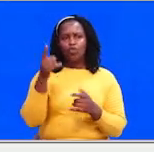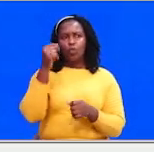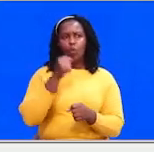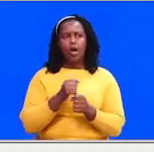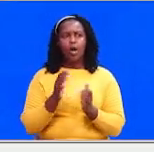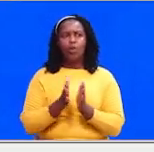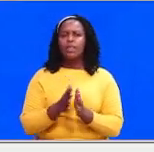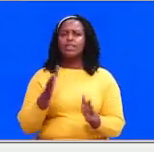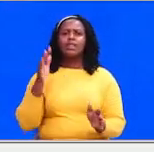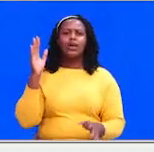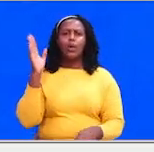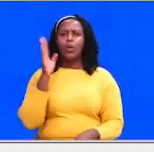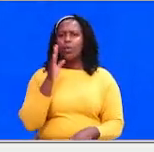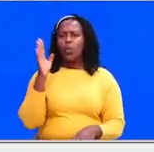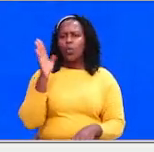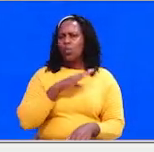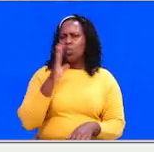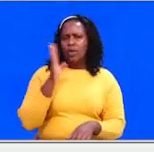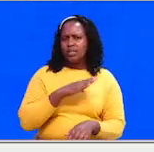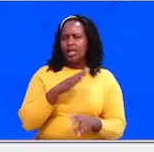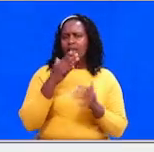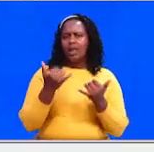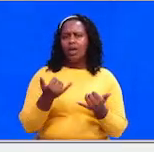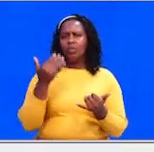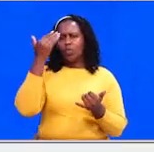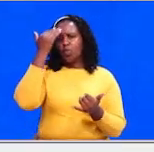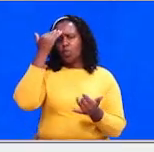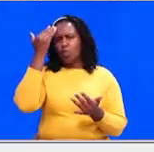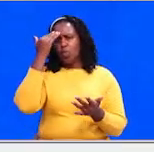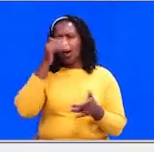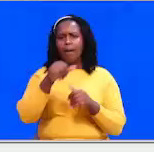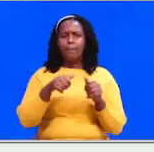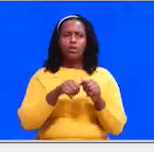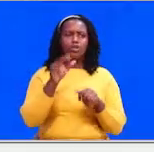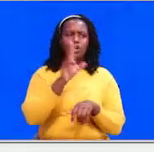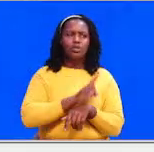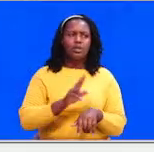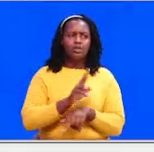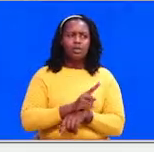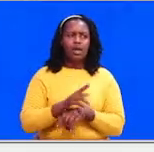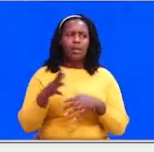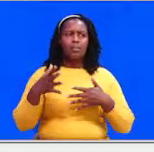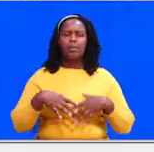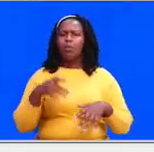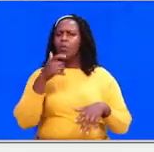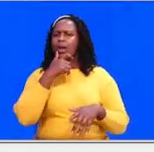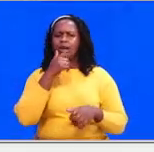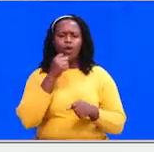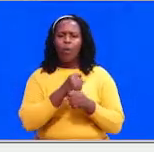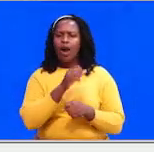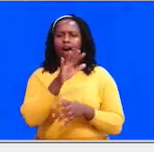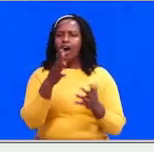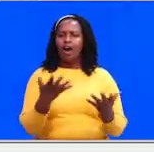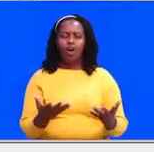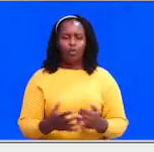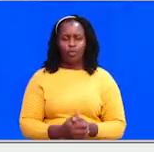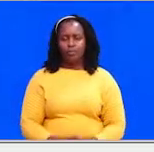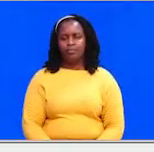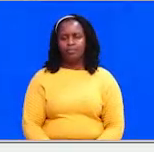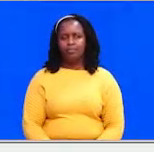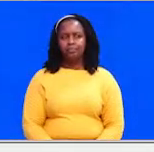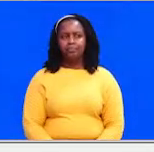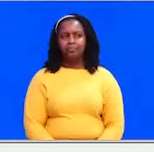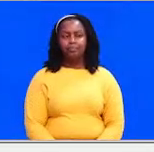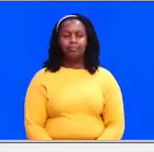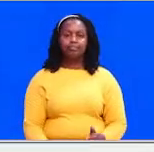you have any stigma, any misconceptions? People were a bit worried about, you know, would this work? Yes. So definitely